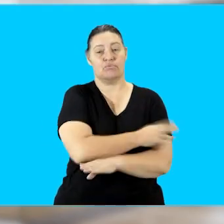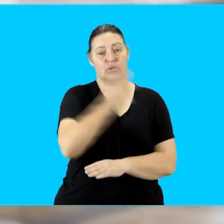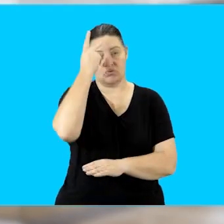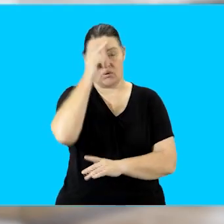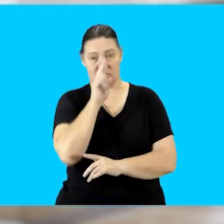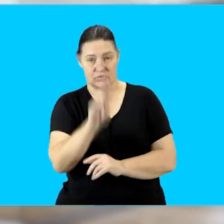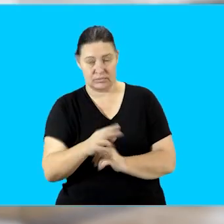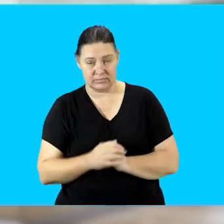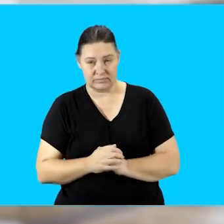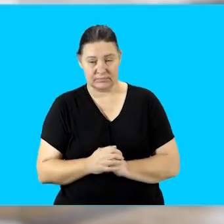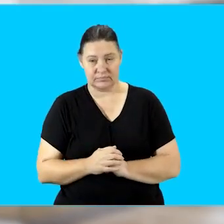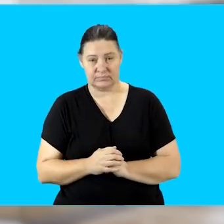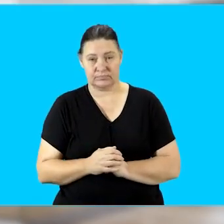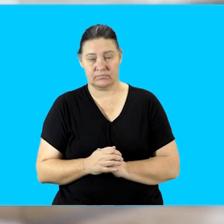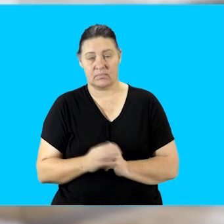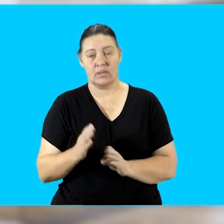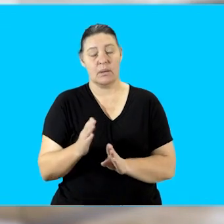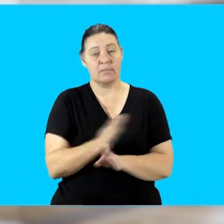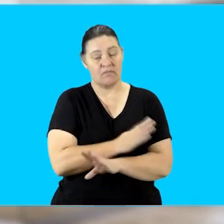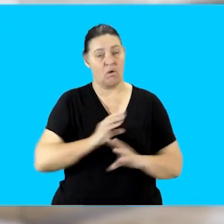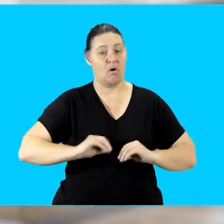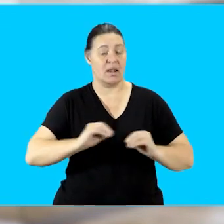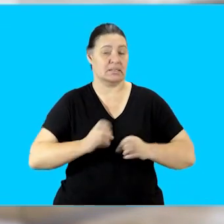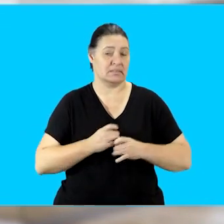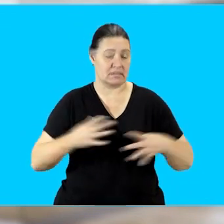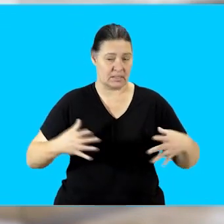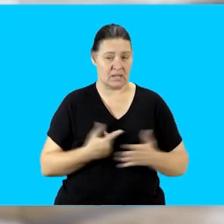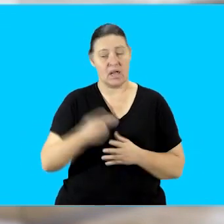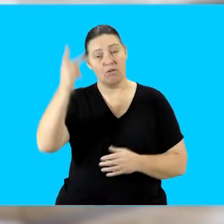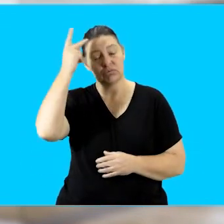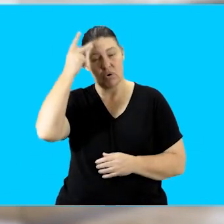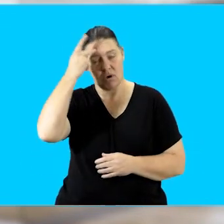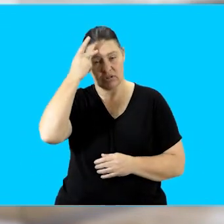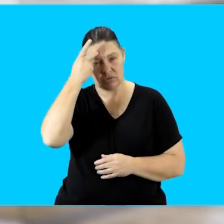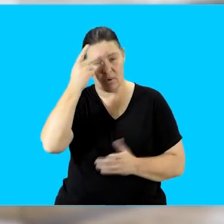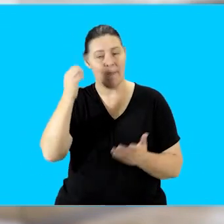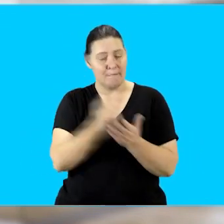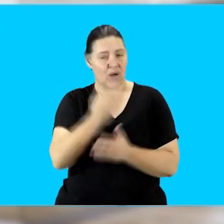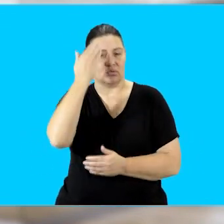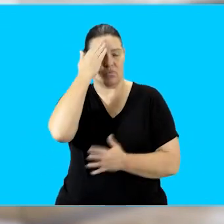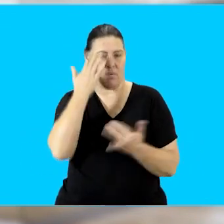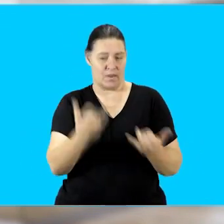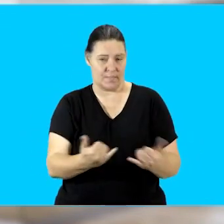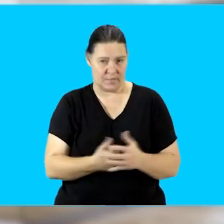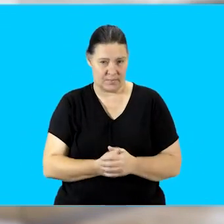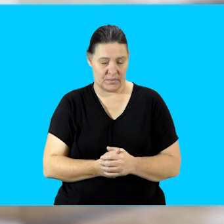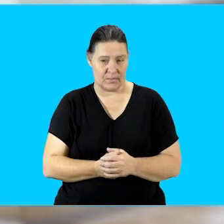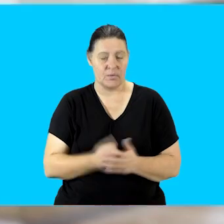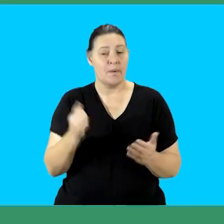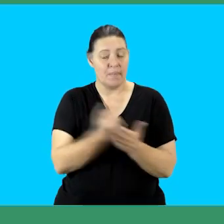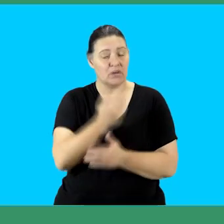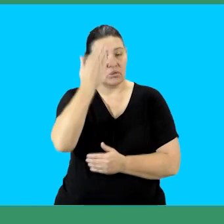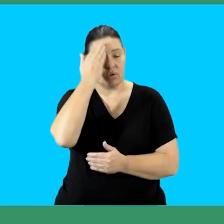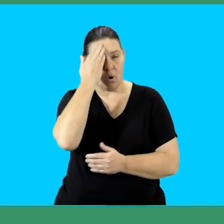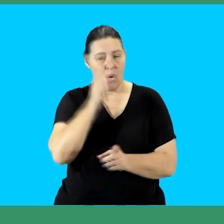the pre-knowledge. Before we start this lesson, this is the knowledge that you should be knowing by now.